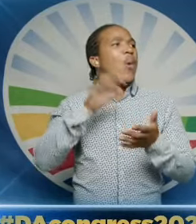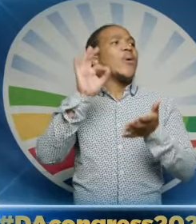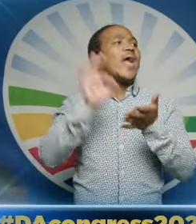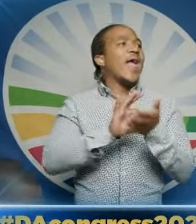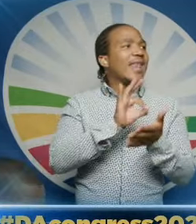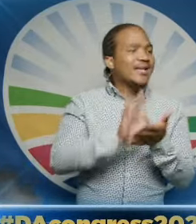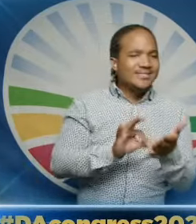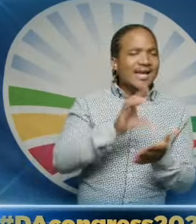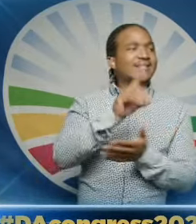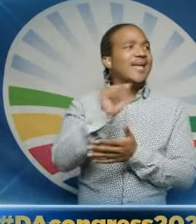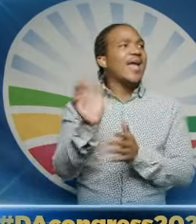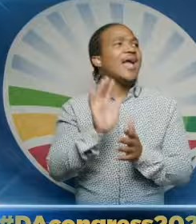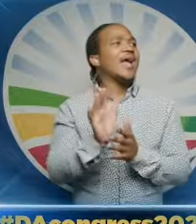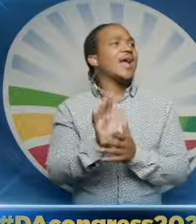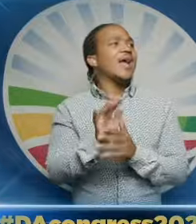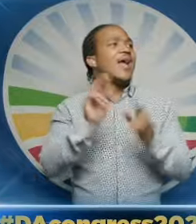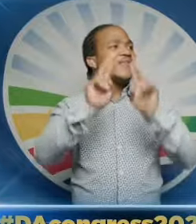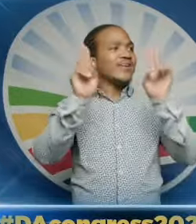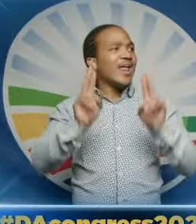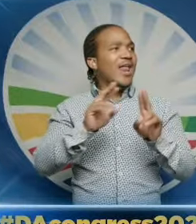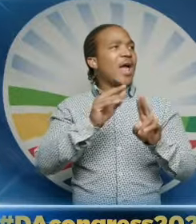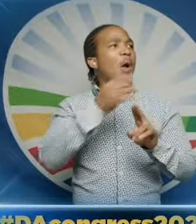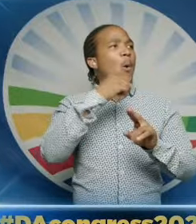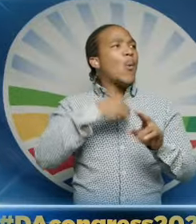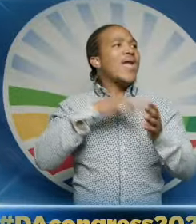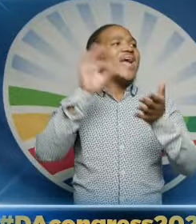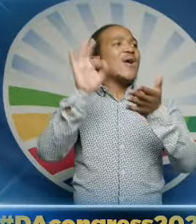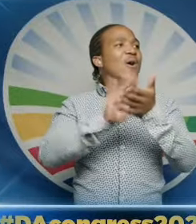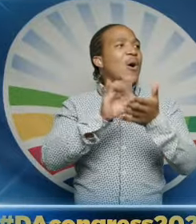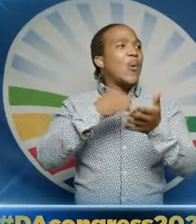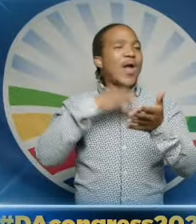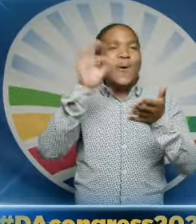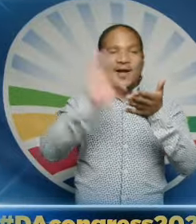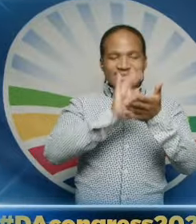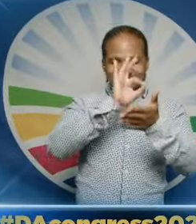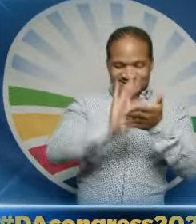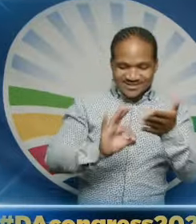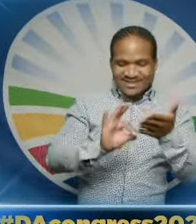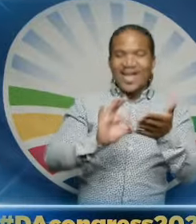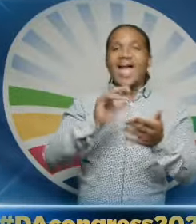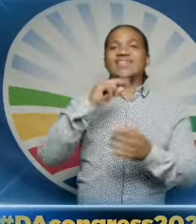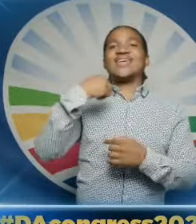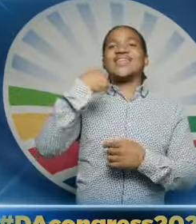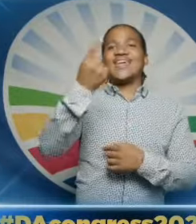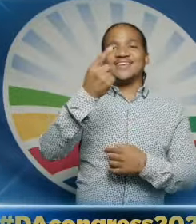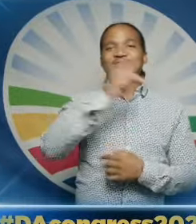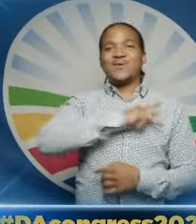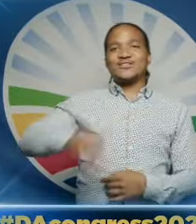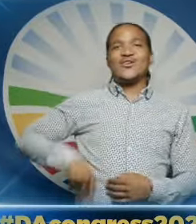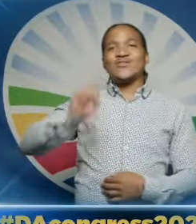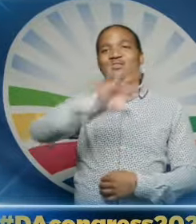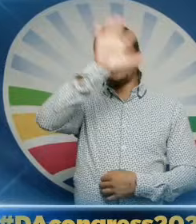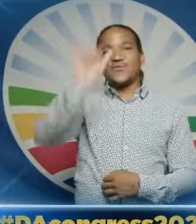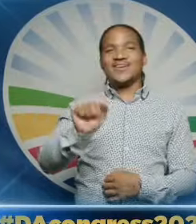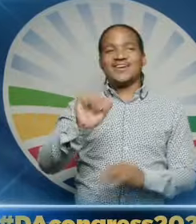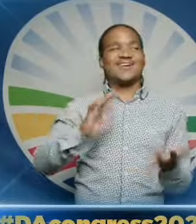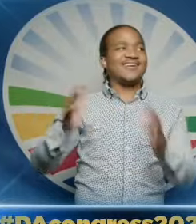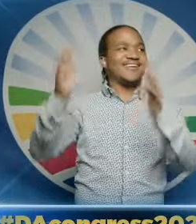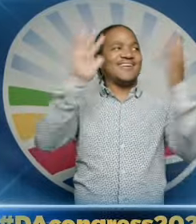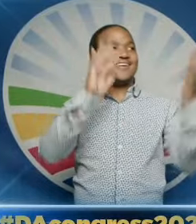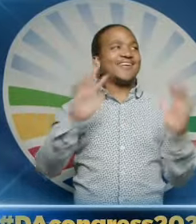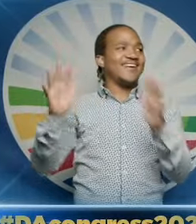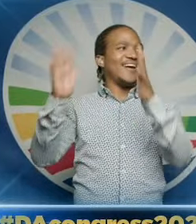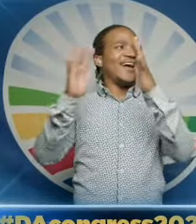the DA federal leader. We are electing the president-elect of South Africa. This is it. This is what we are doing